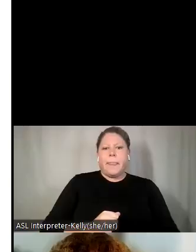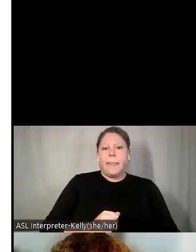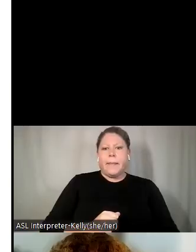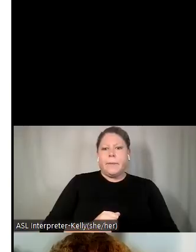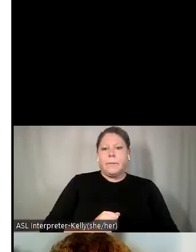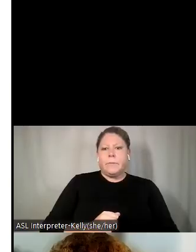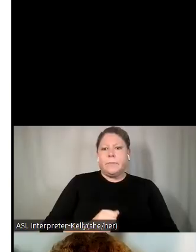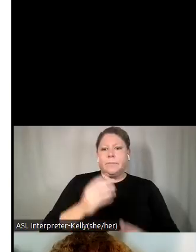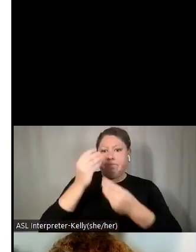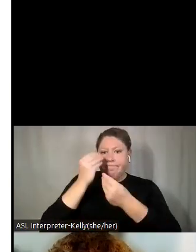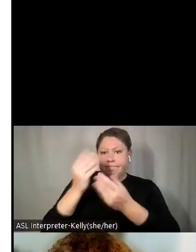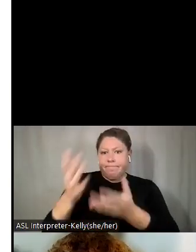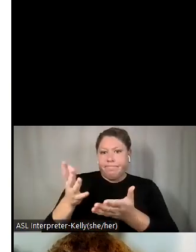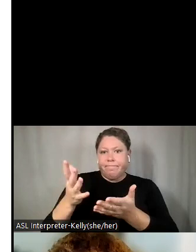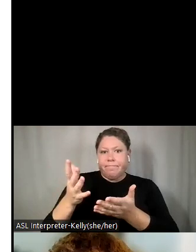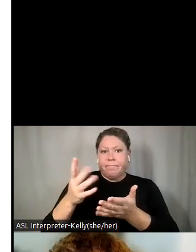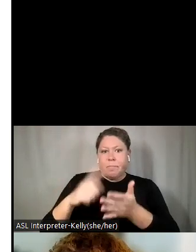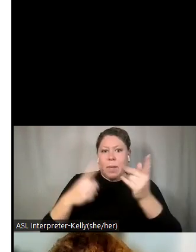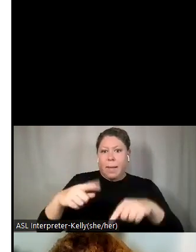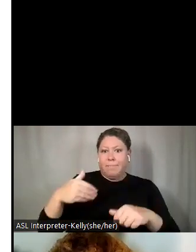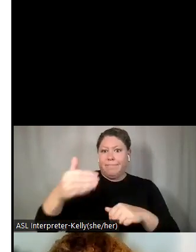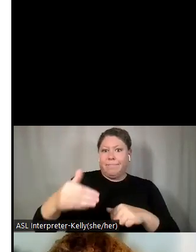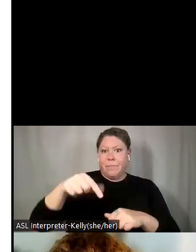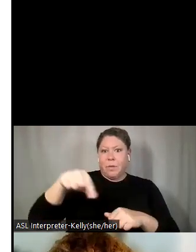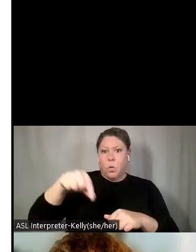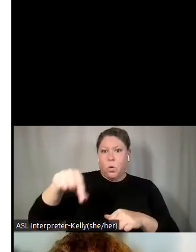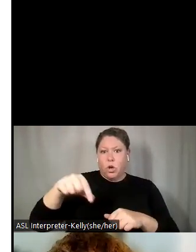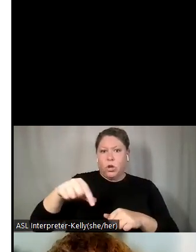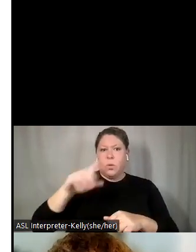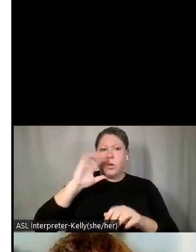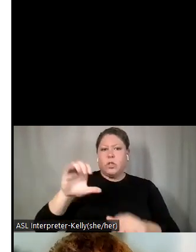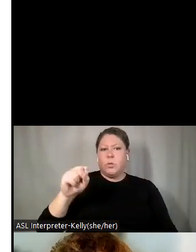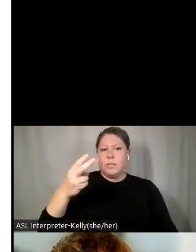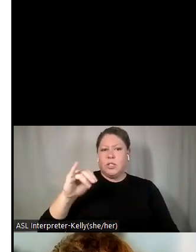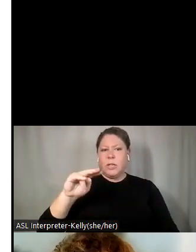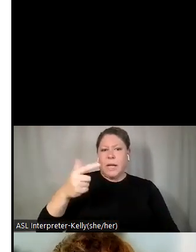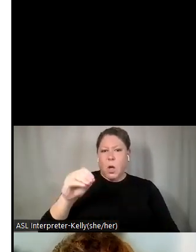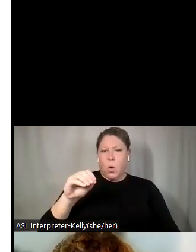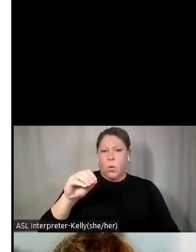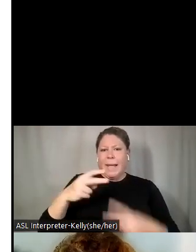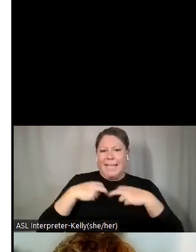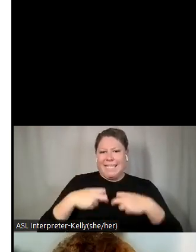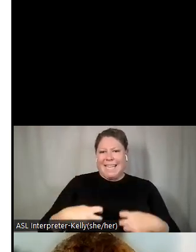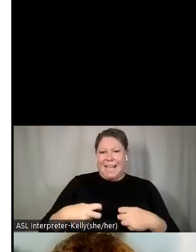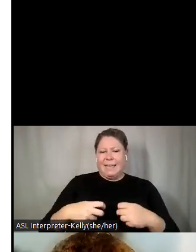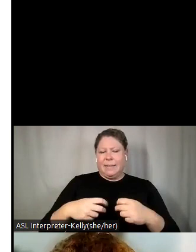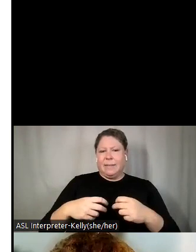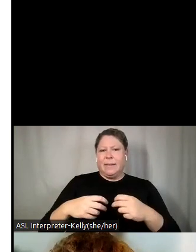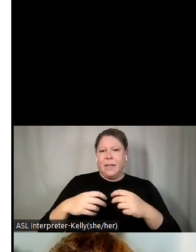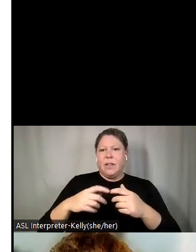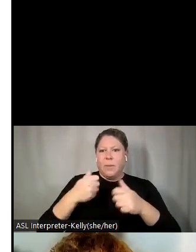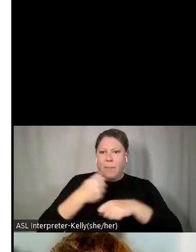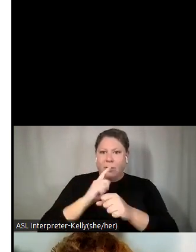in the next quarter or so is to undergo a Shingo Insight assessment so that we can set a baseline for how we've done so